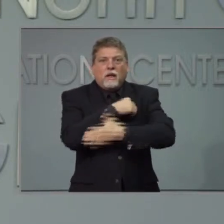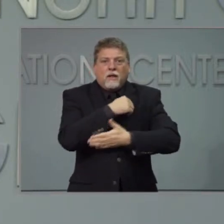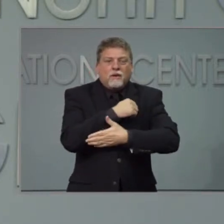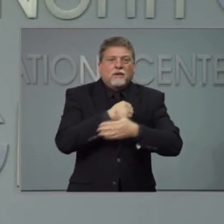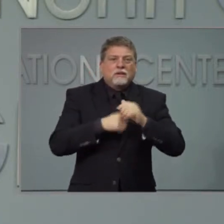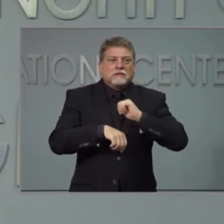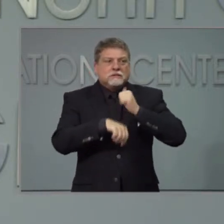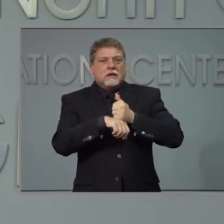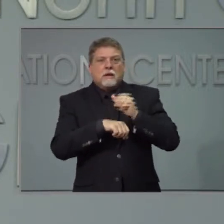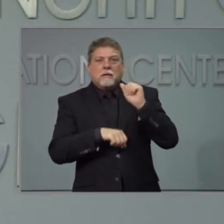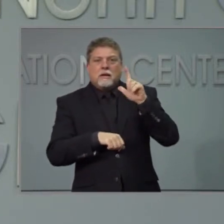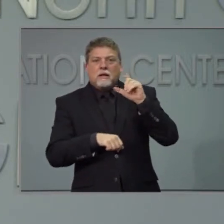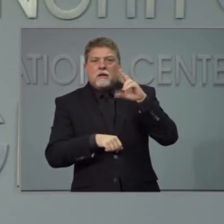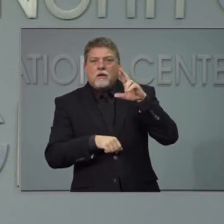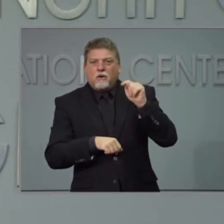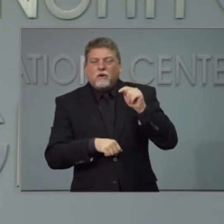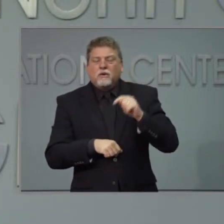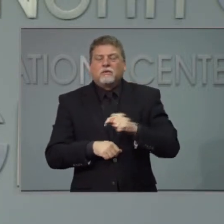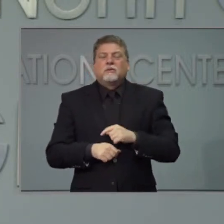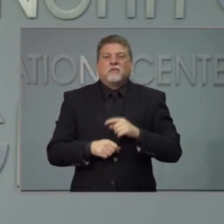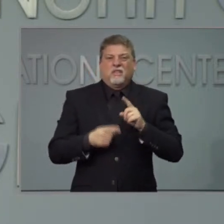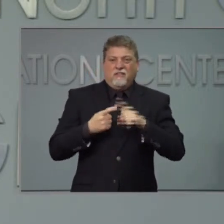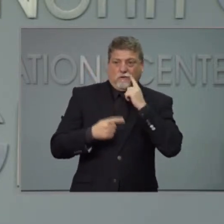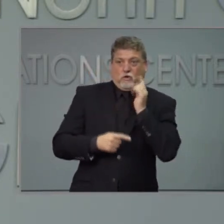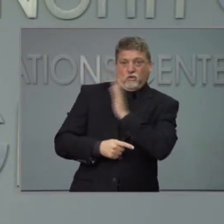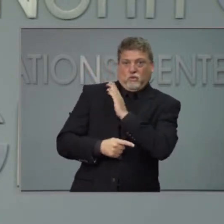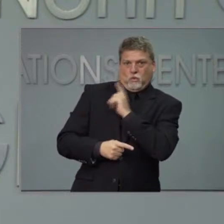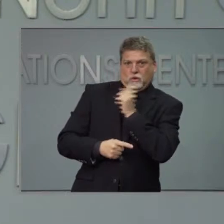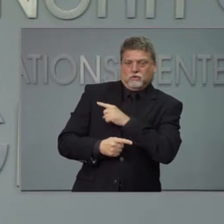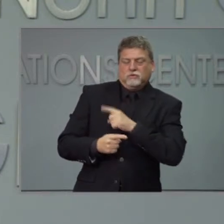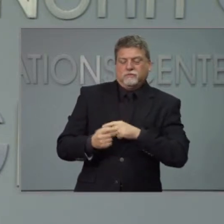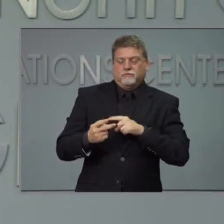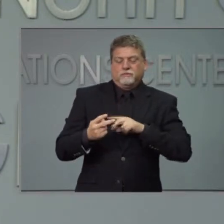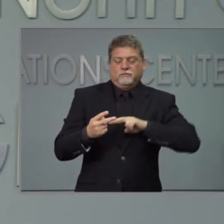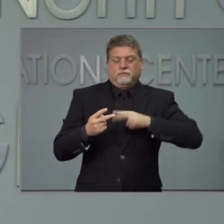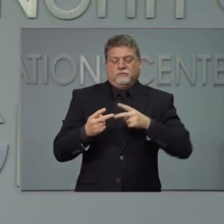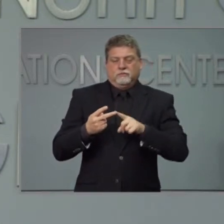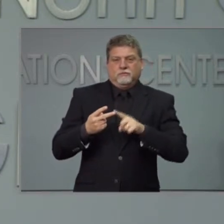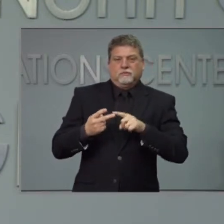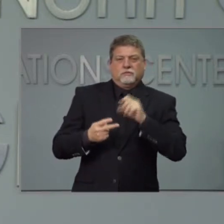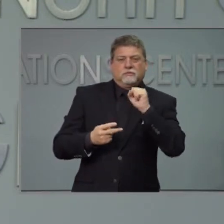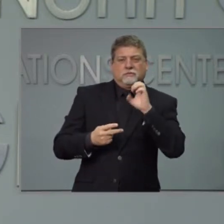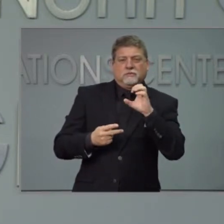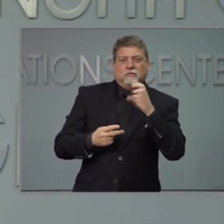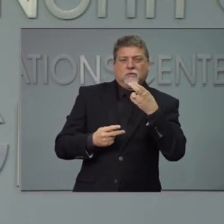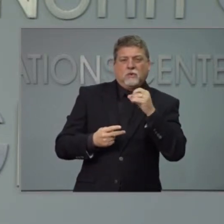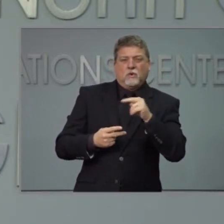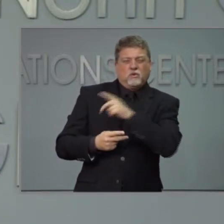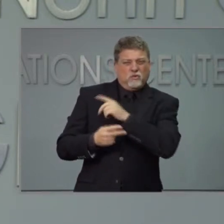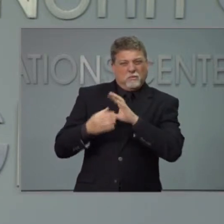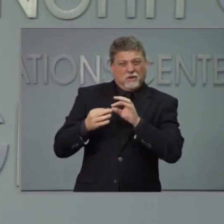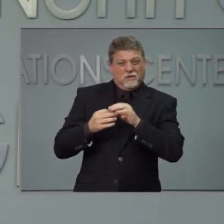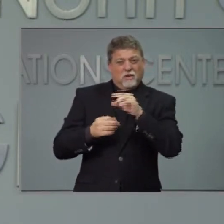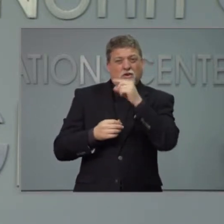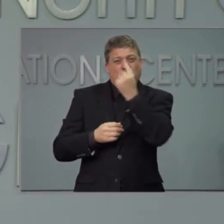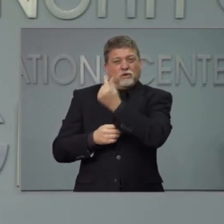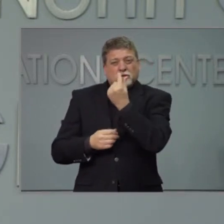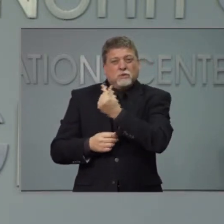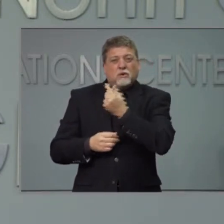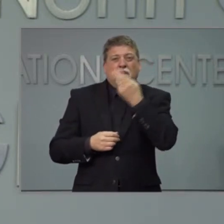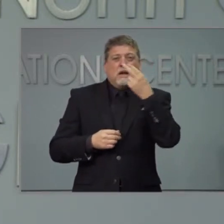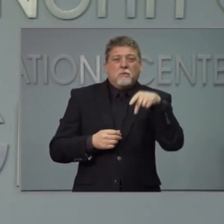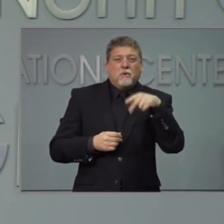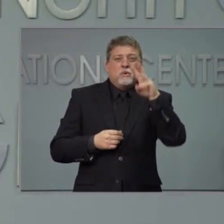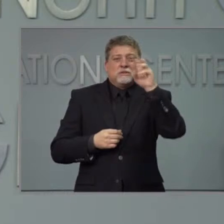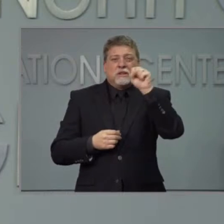and things like that. And then for Secretary Cohen, I was going to ask, you mentioned the triad in particular about hospitalizations. Is that more of an